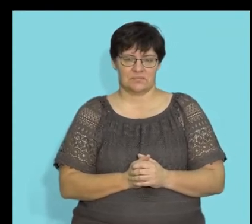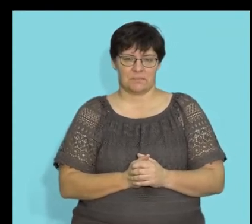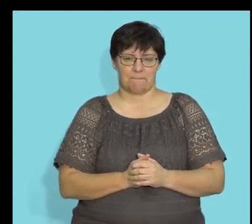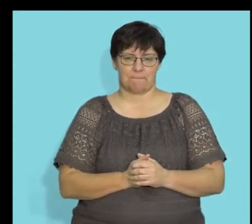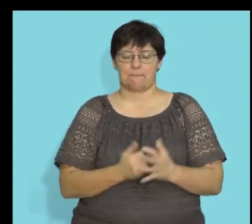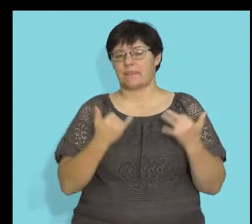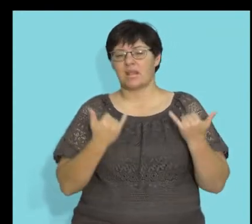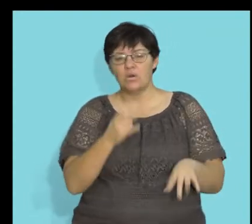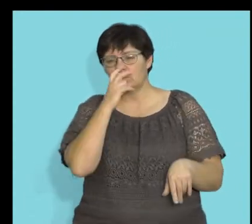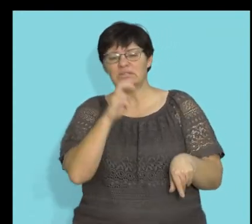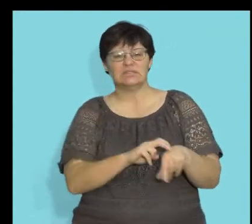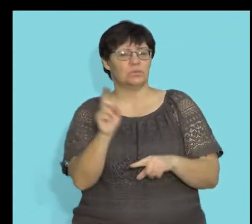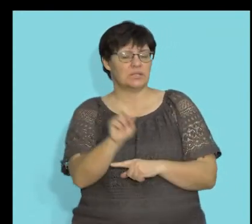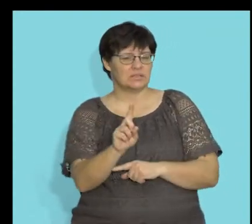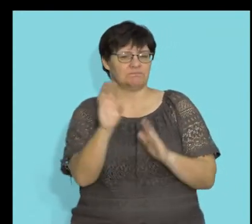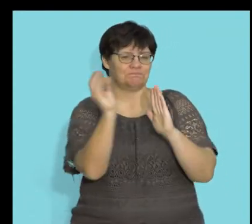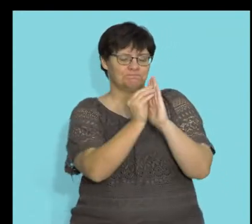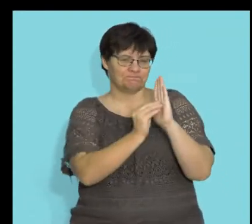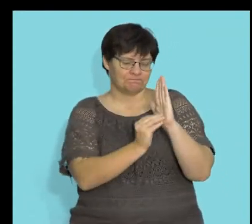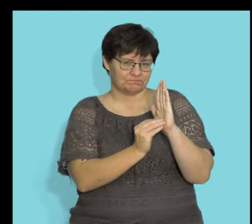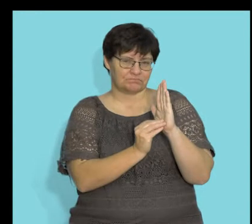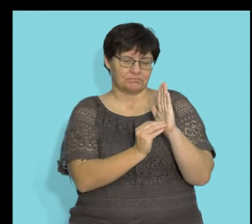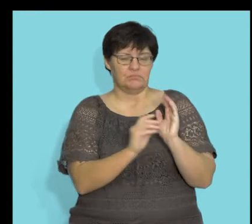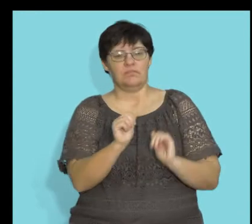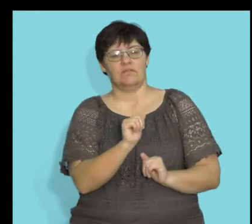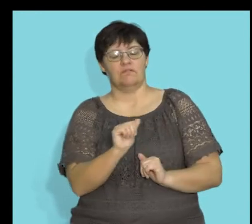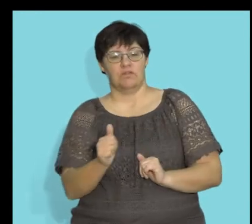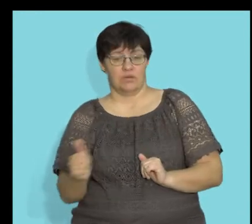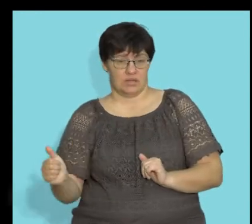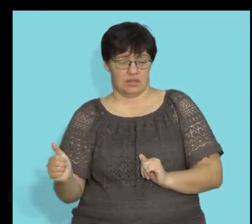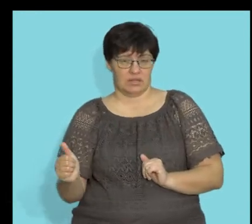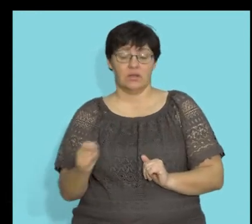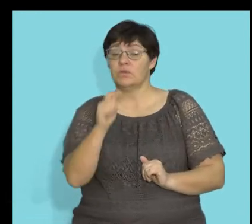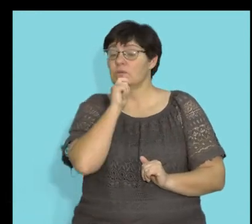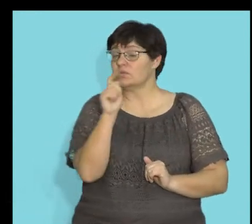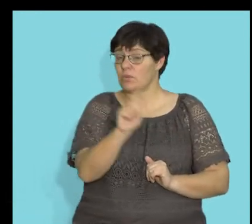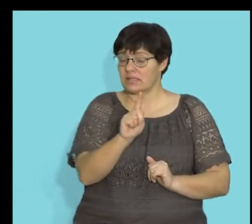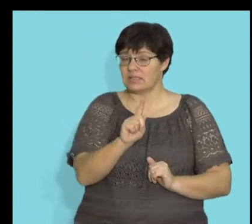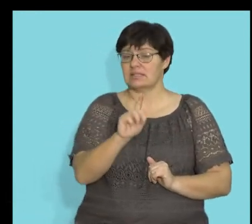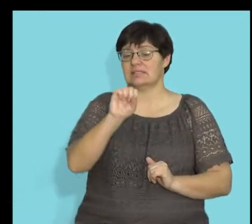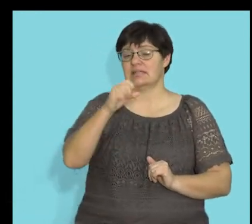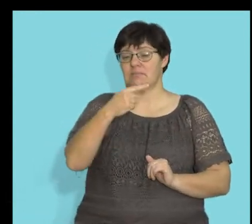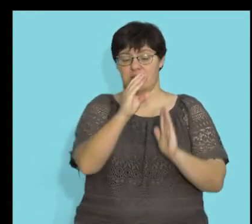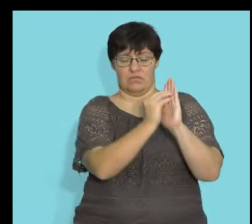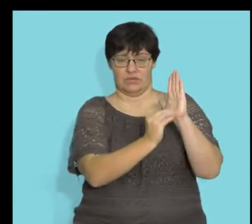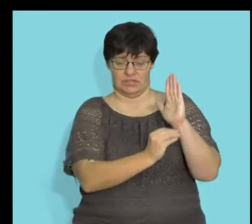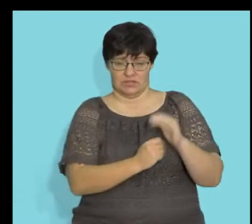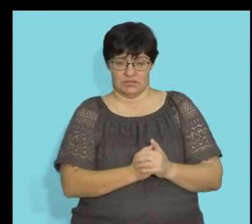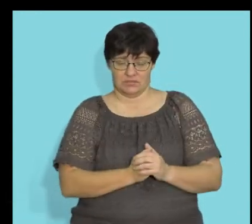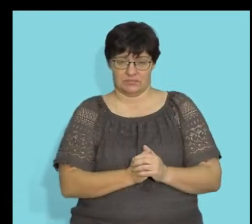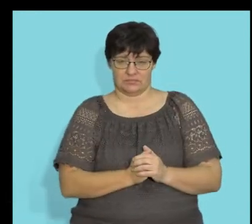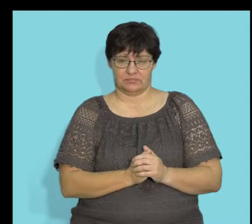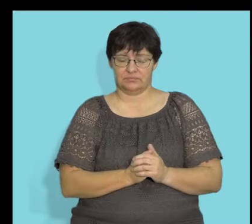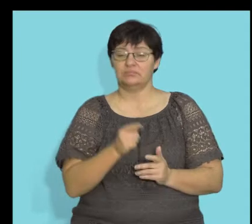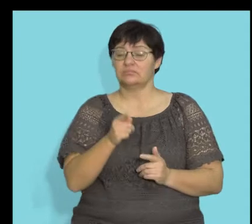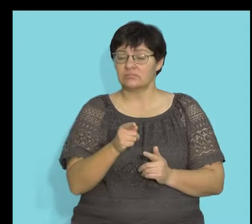So we now need to write down the following series using sigma notation.